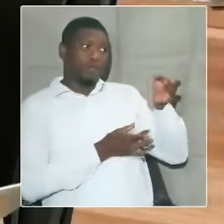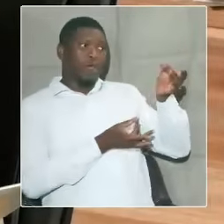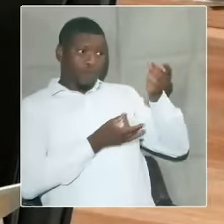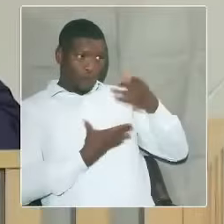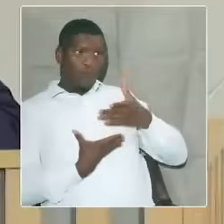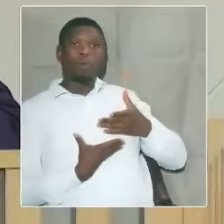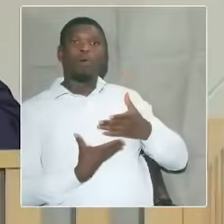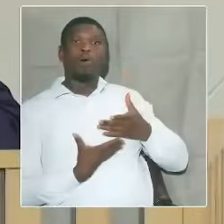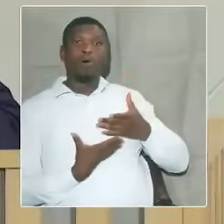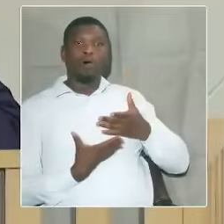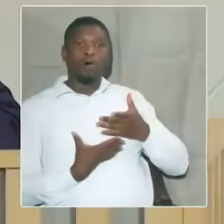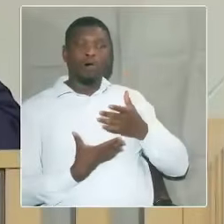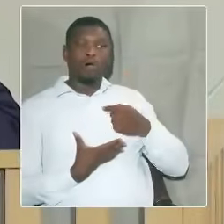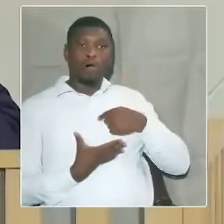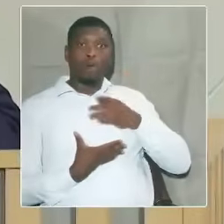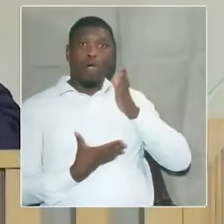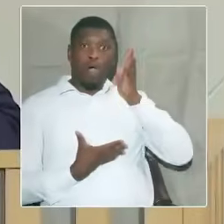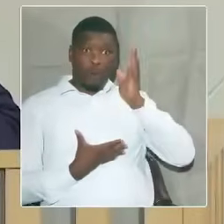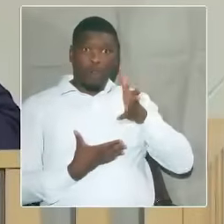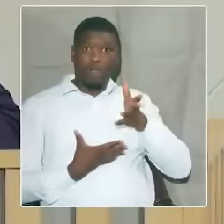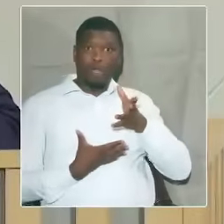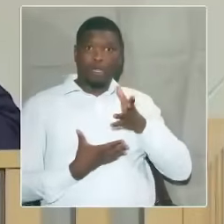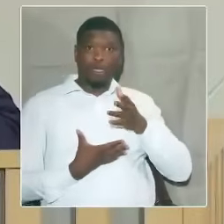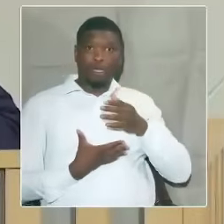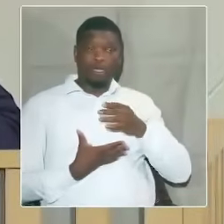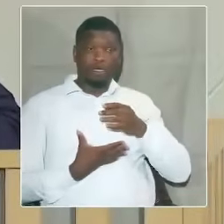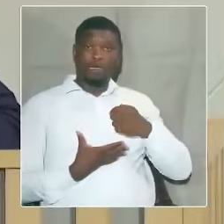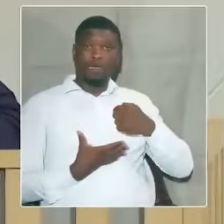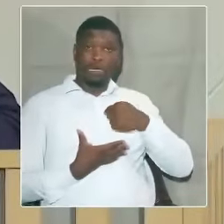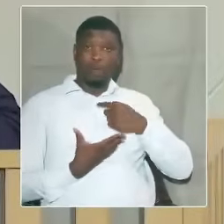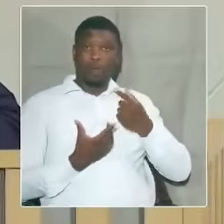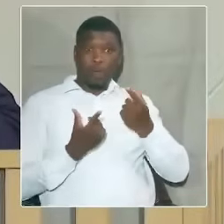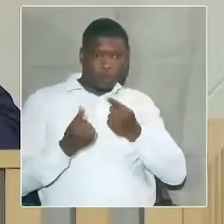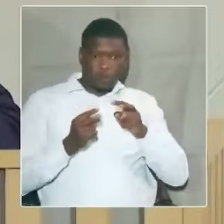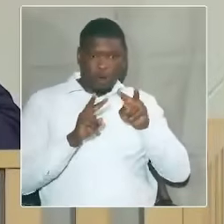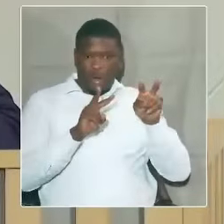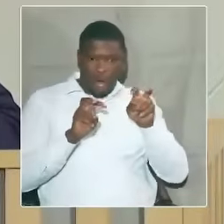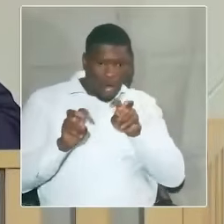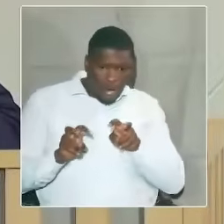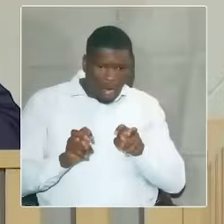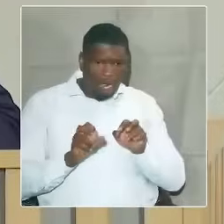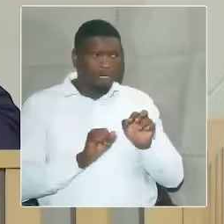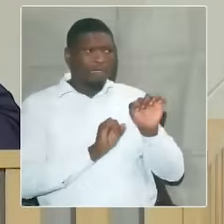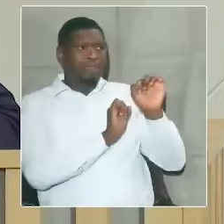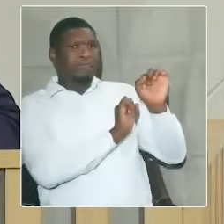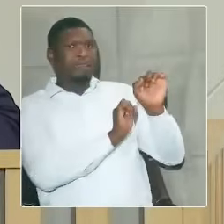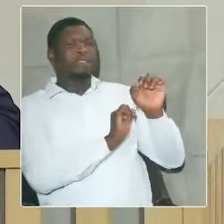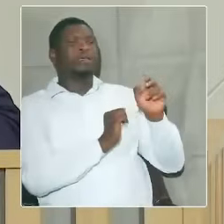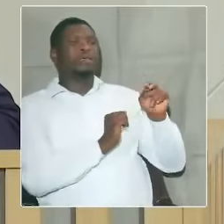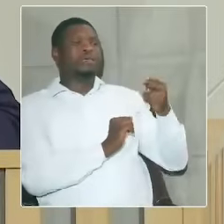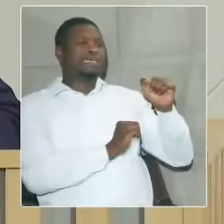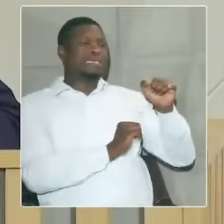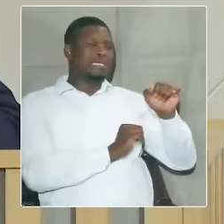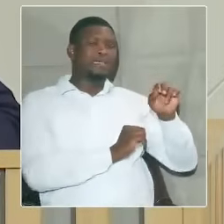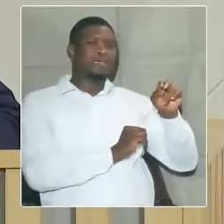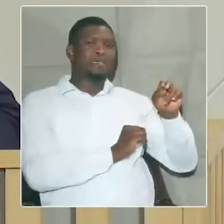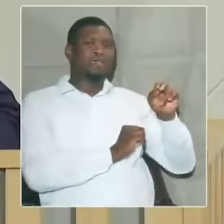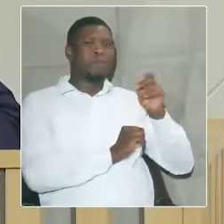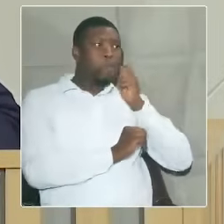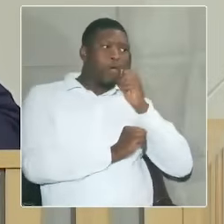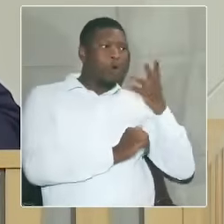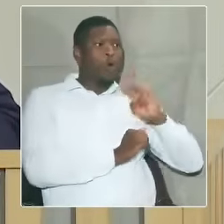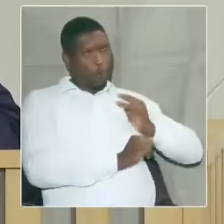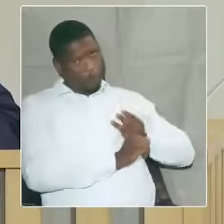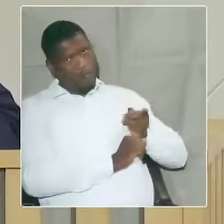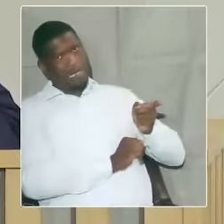because this person did tell me that I'll find it quite difficult to, according